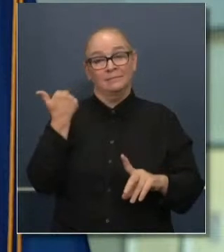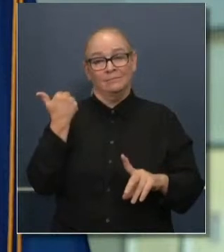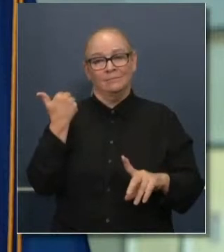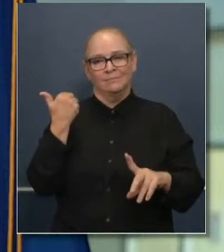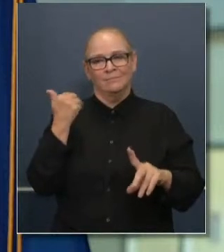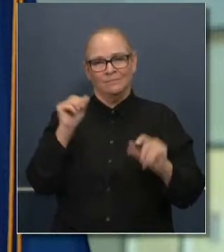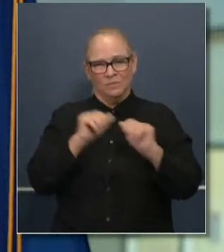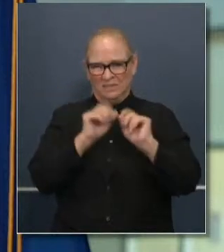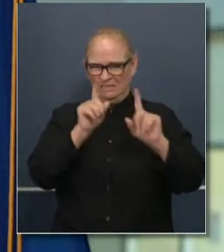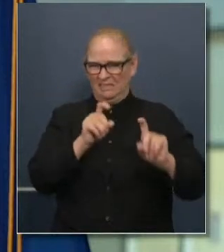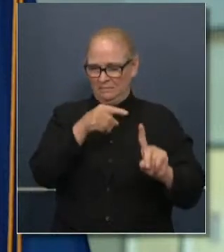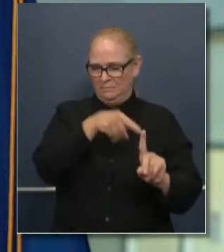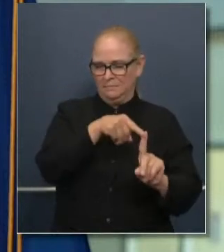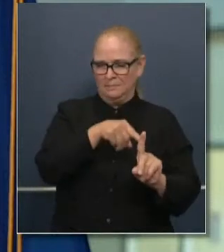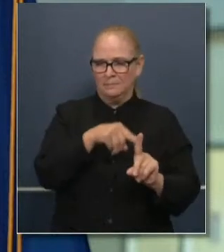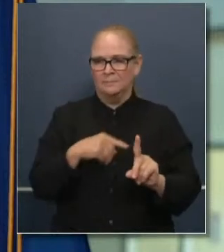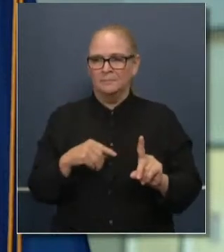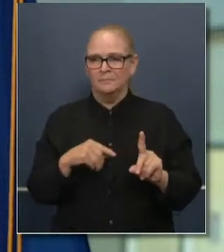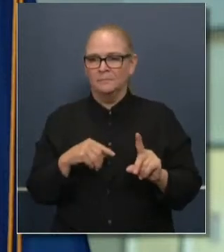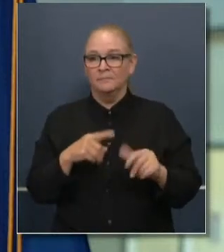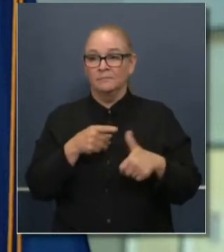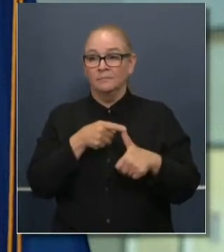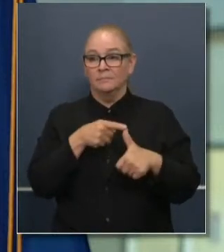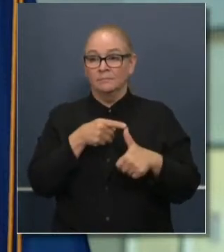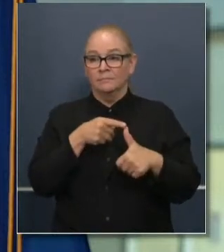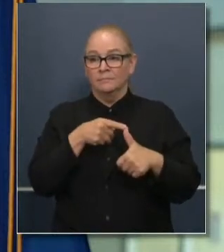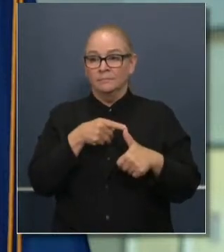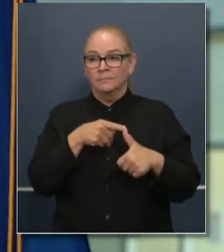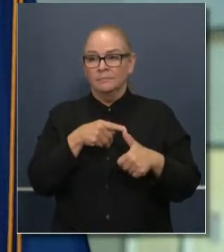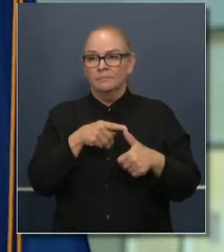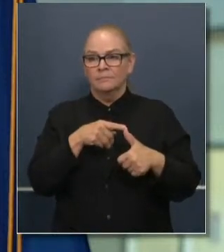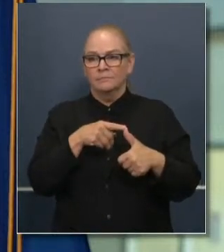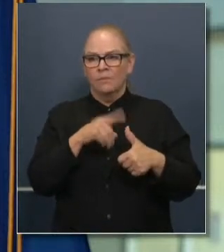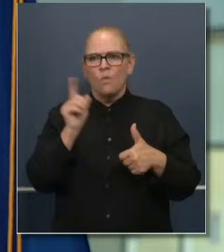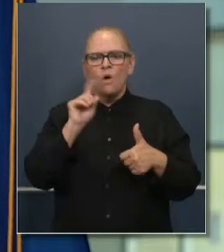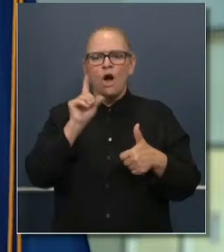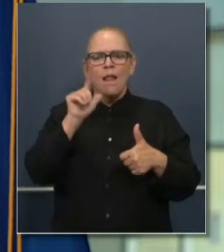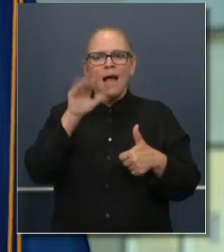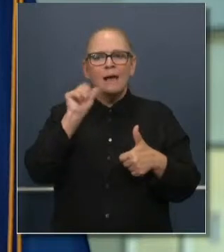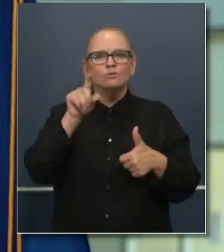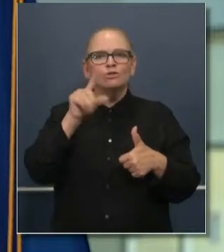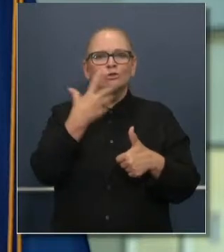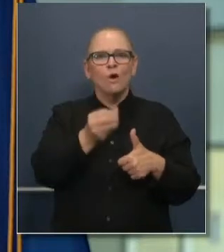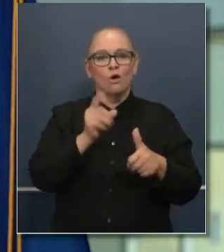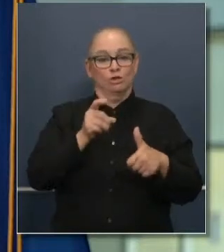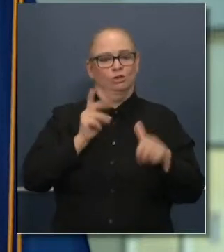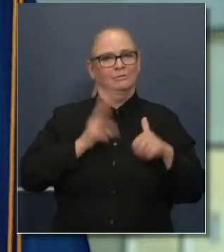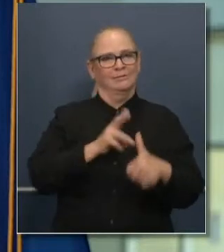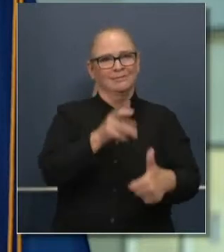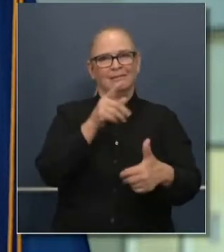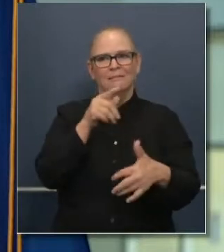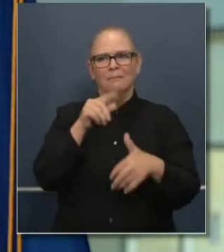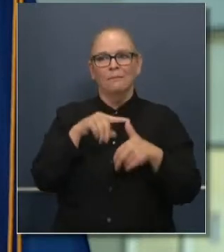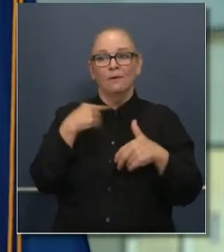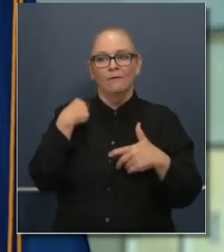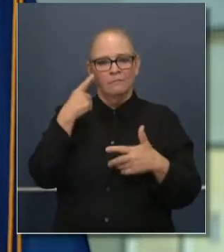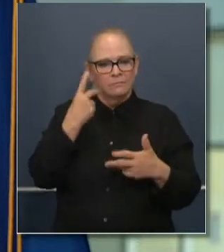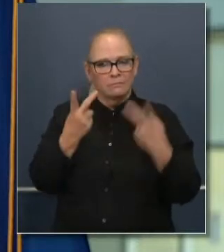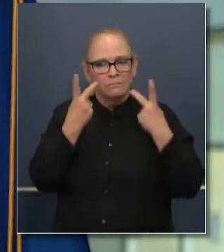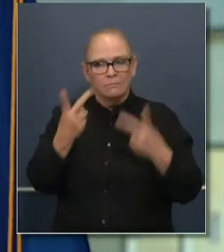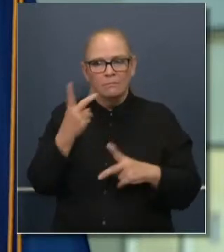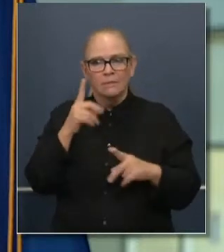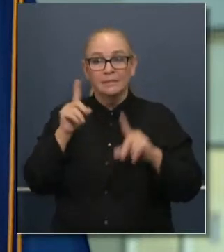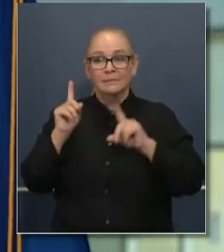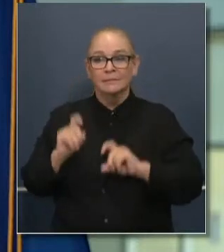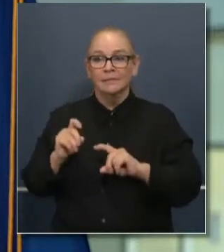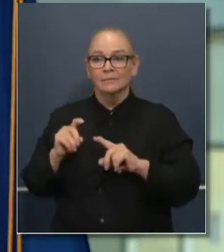labs should be run first. We've been experiencing increased turnaround times for our labs in California